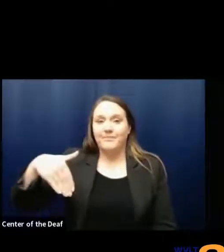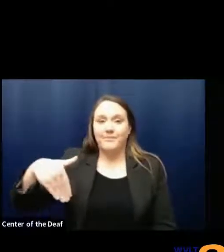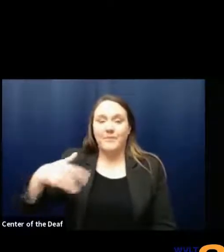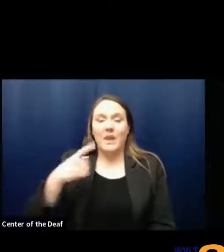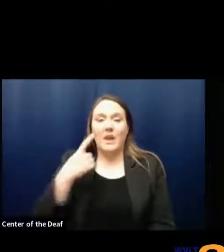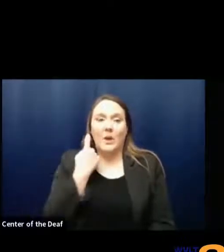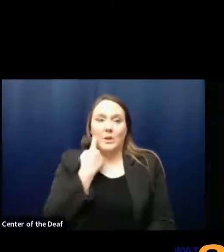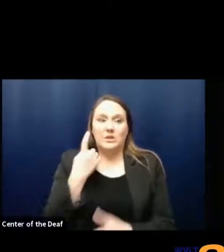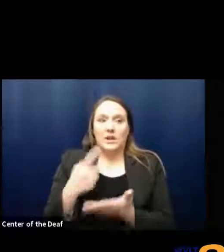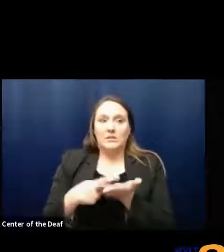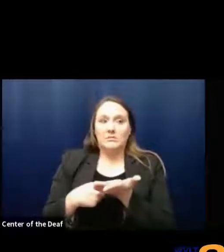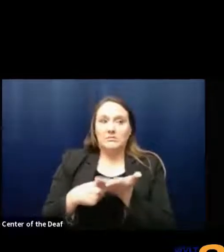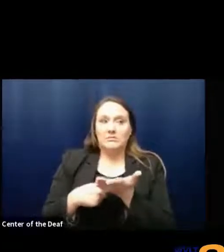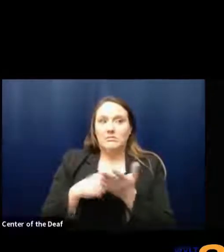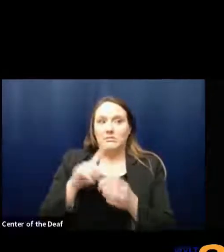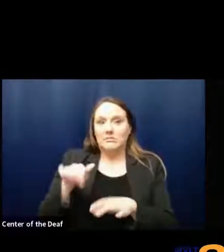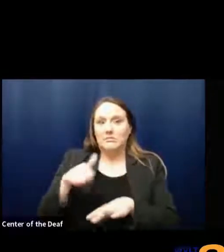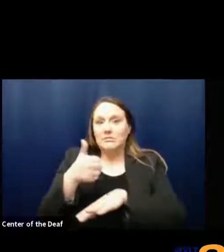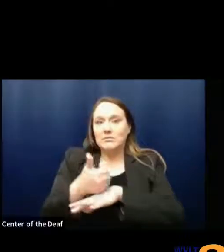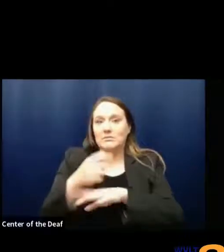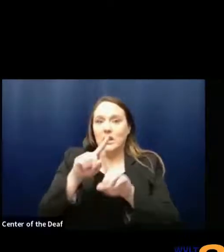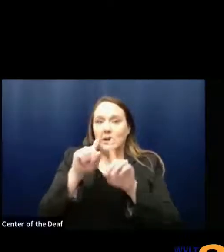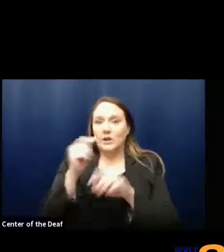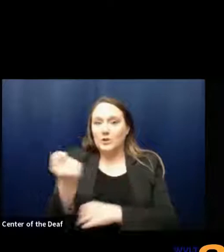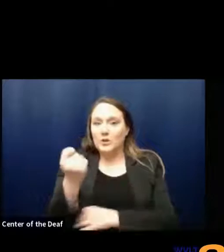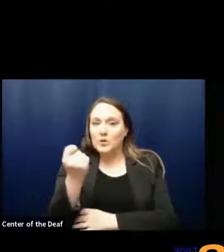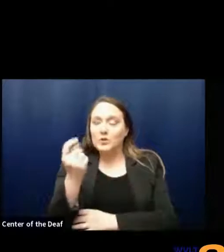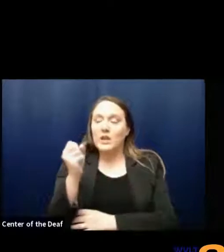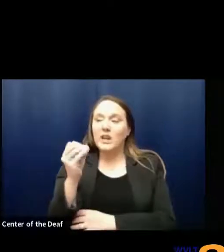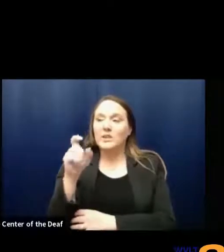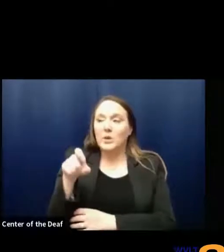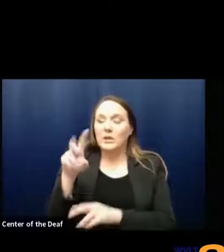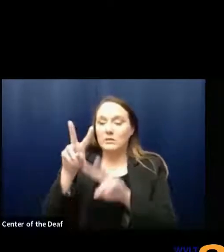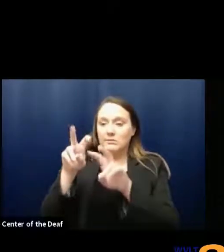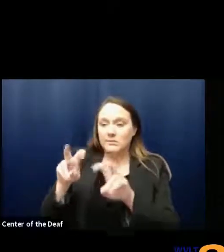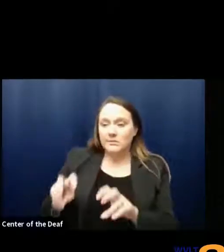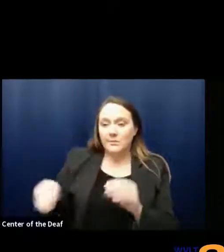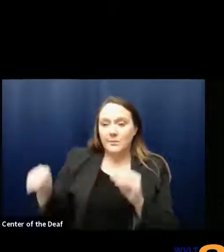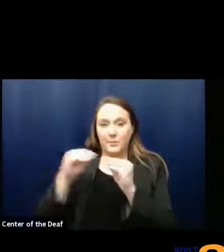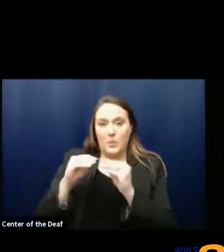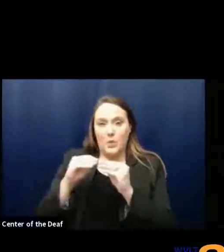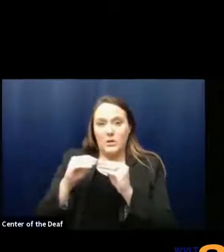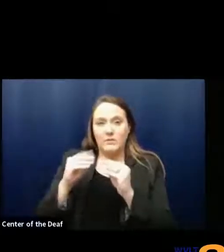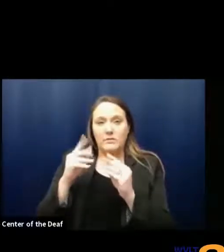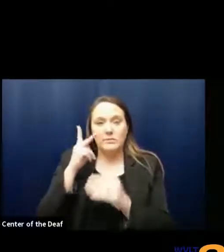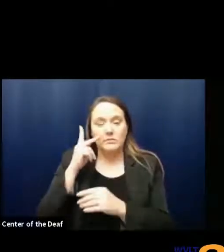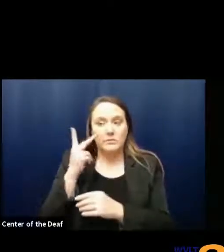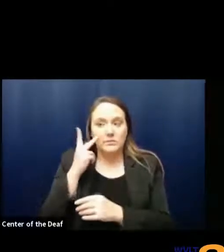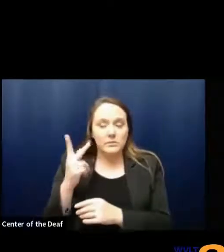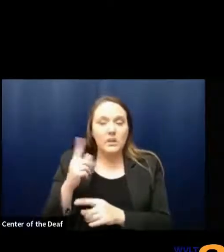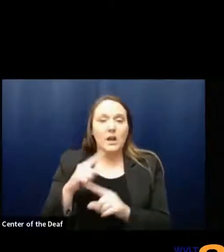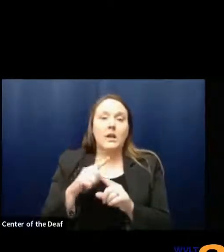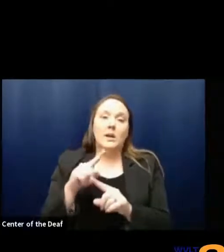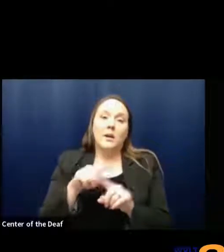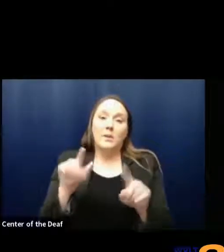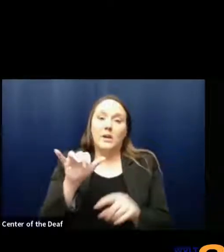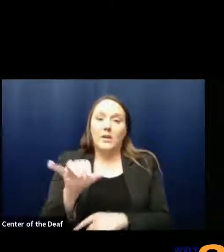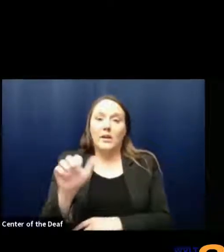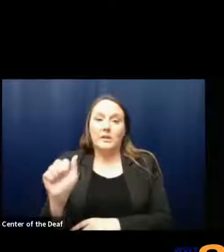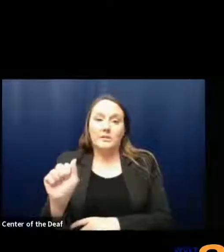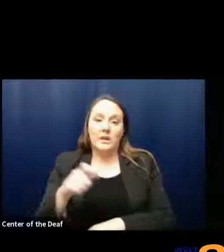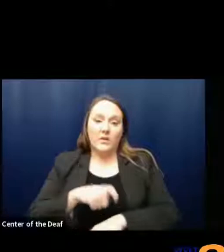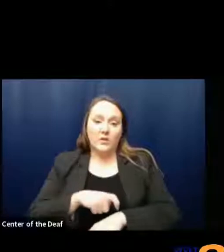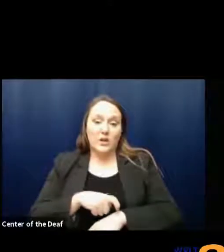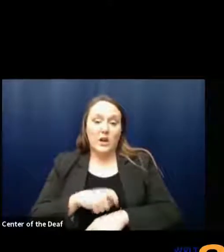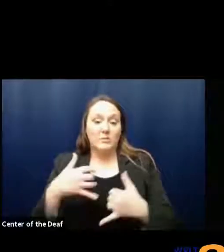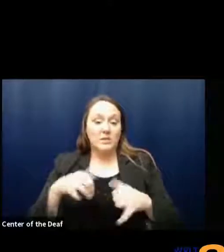Tuesday. So we'll give you a little, we need to look at it a little bit more and see where we go. But that is an average time. So we still do get a lot of cases in that are under